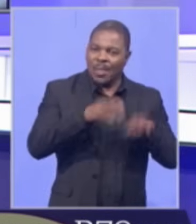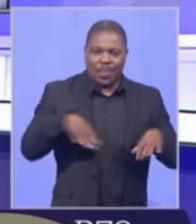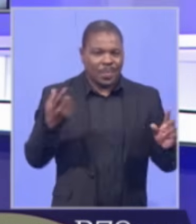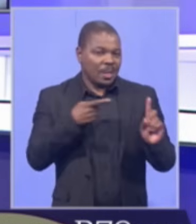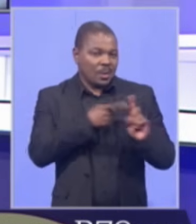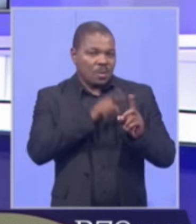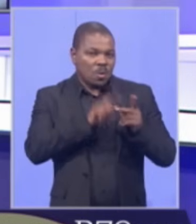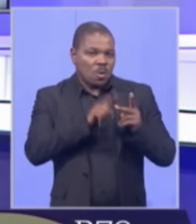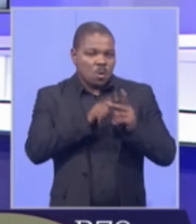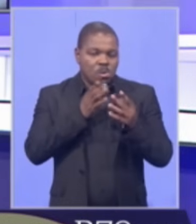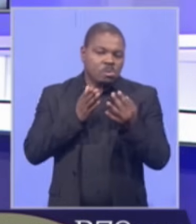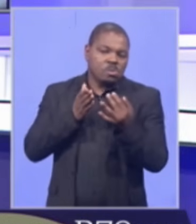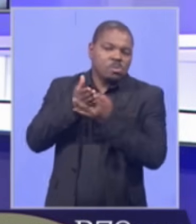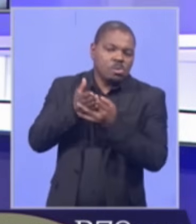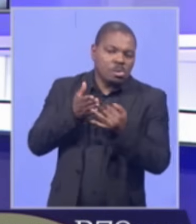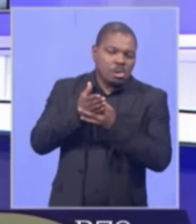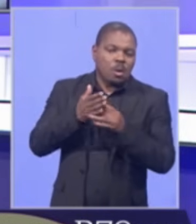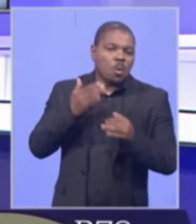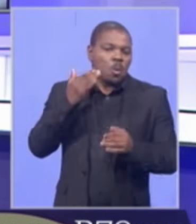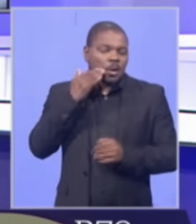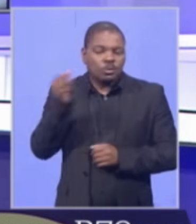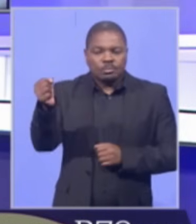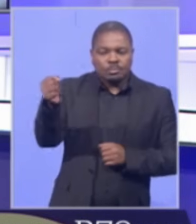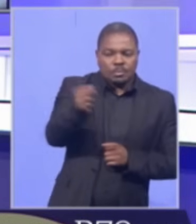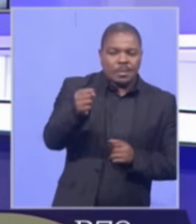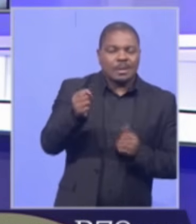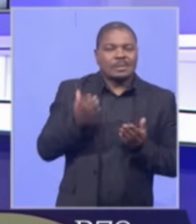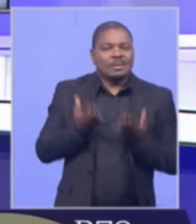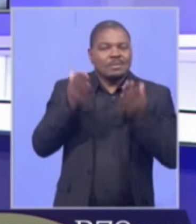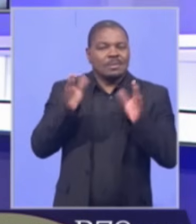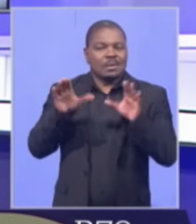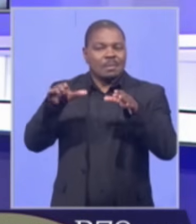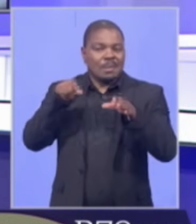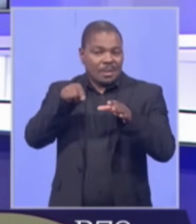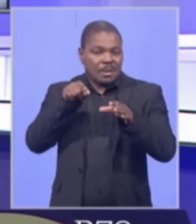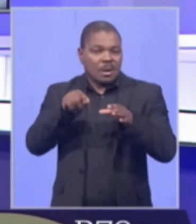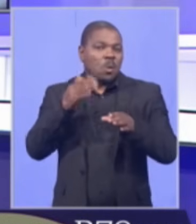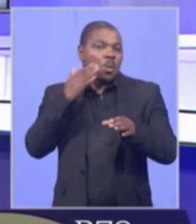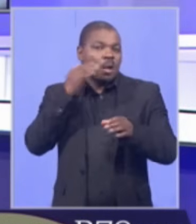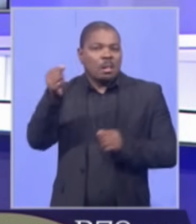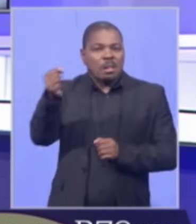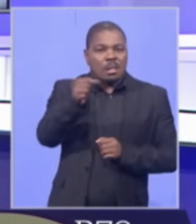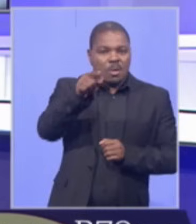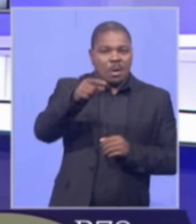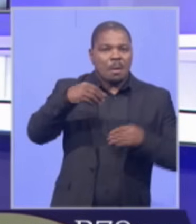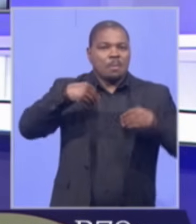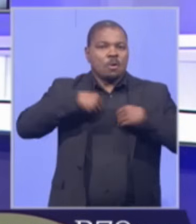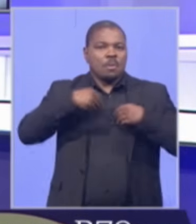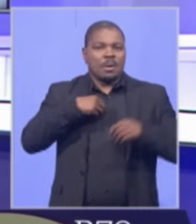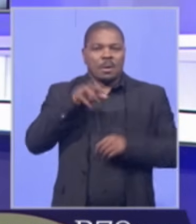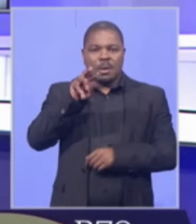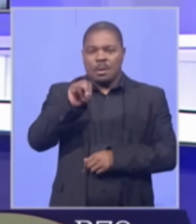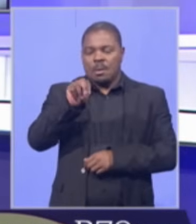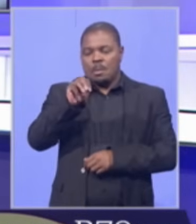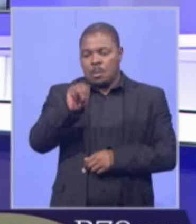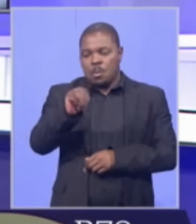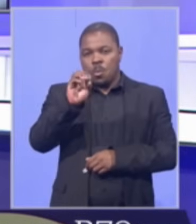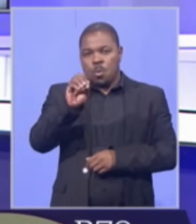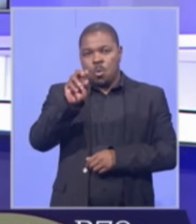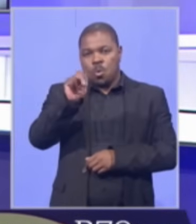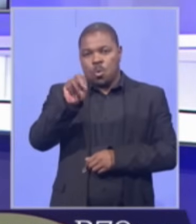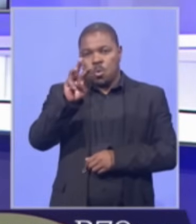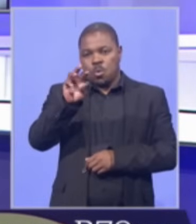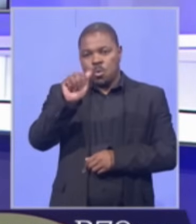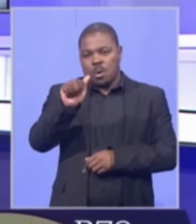gore o šintše nko lenaneong la go thwala moabi wa ditirelo nakong ya ge go thwalwa monwana properties e le go company yeo gabotse